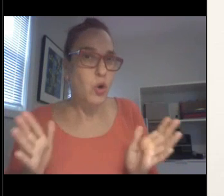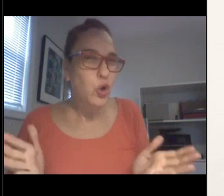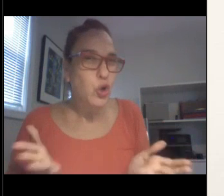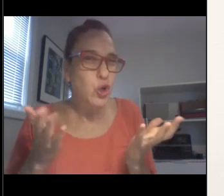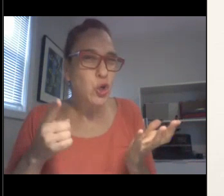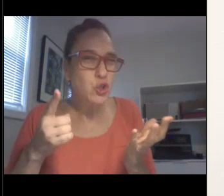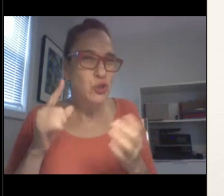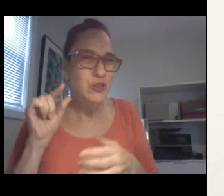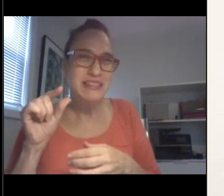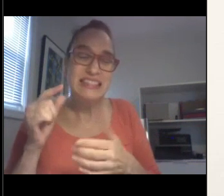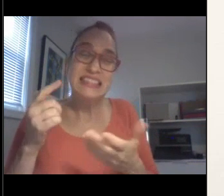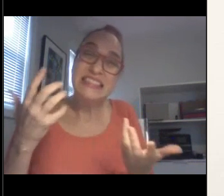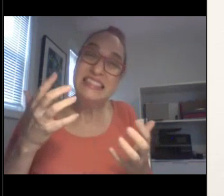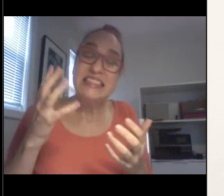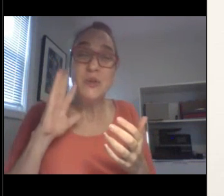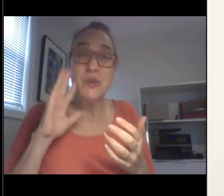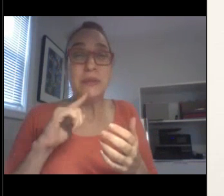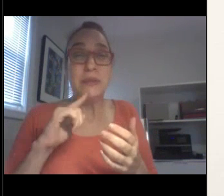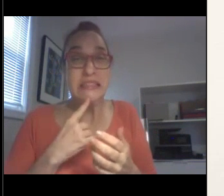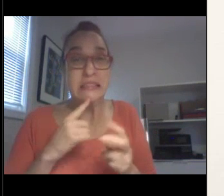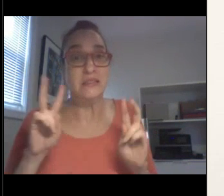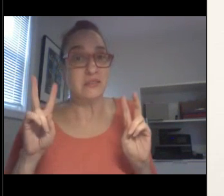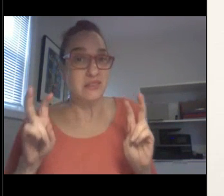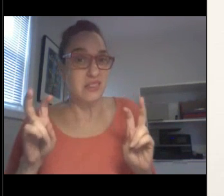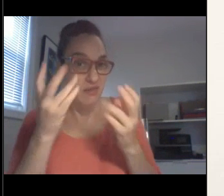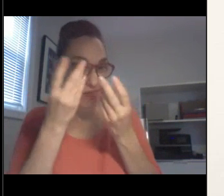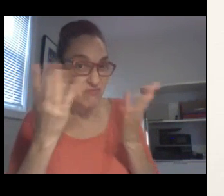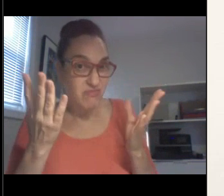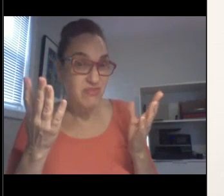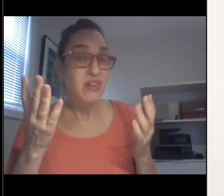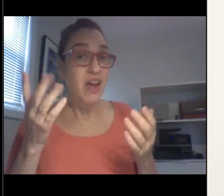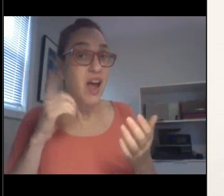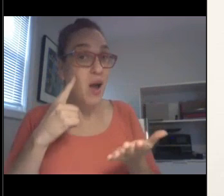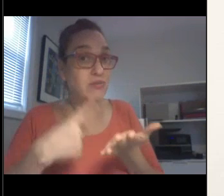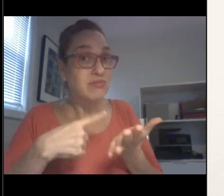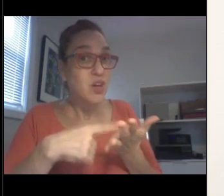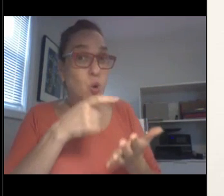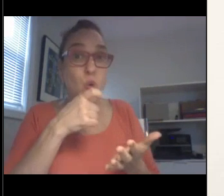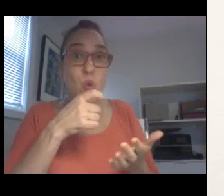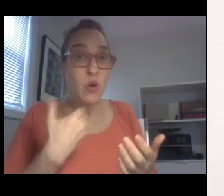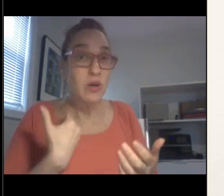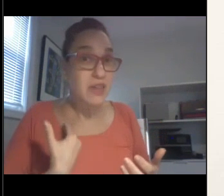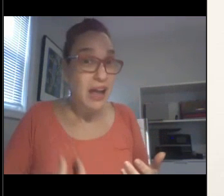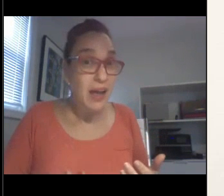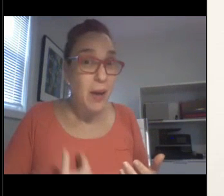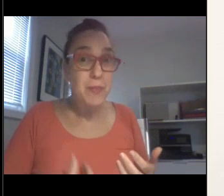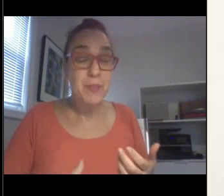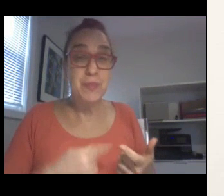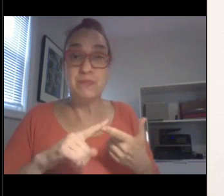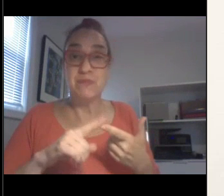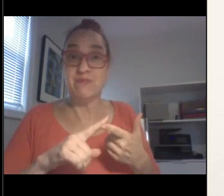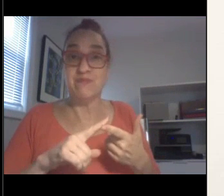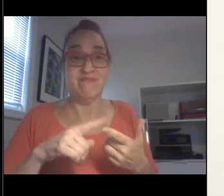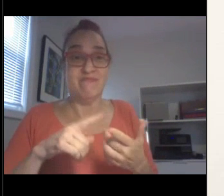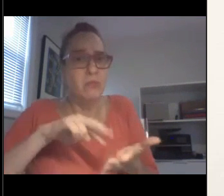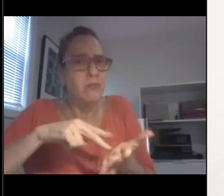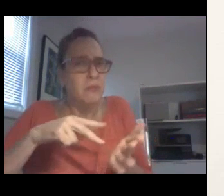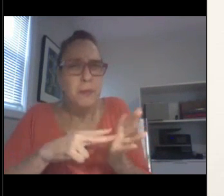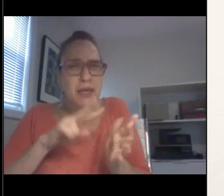little heavier. I'm going to talk a little bit about who I am in particular, what positionality is,